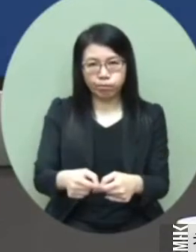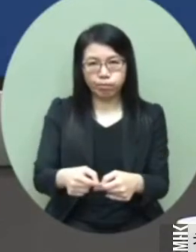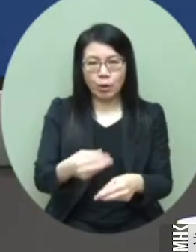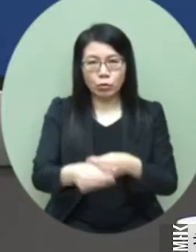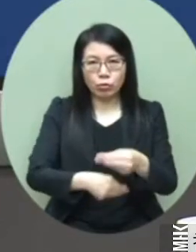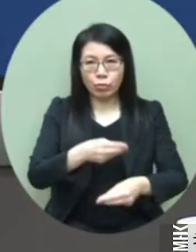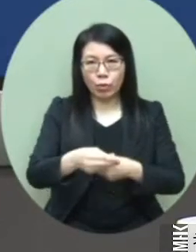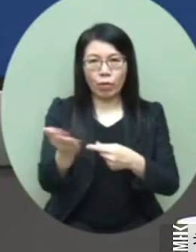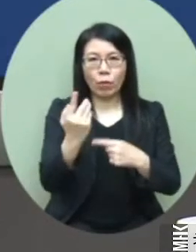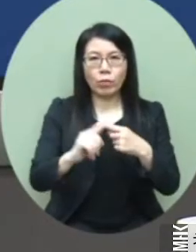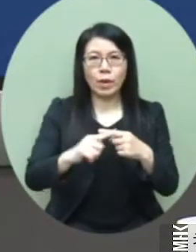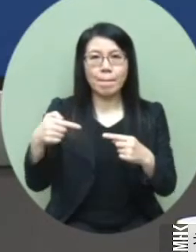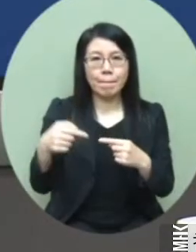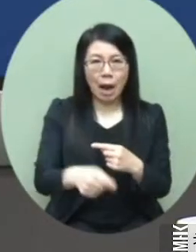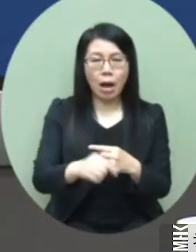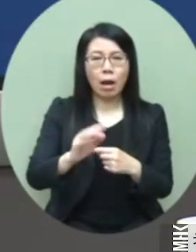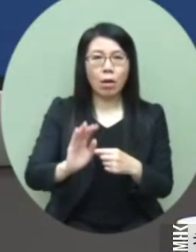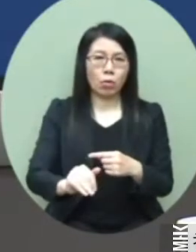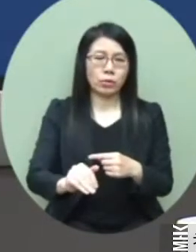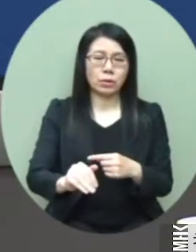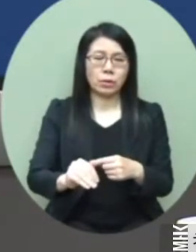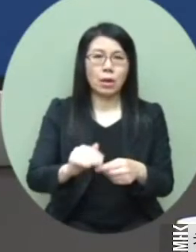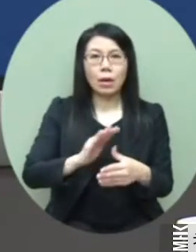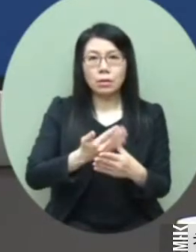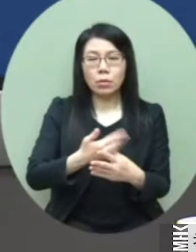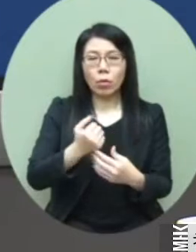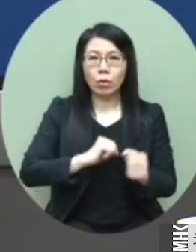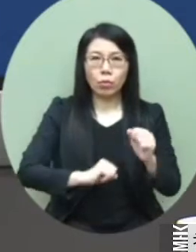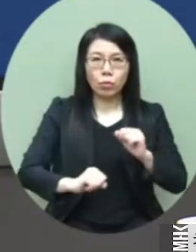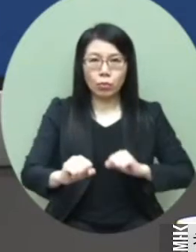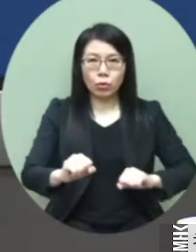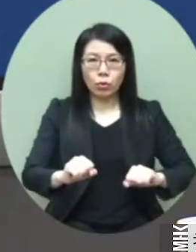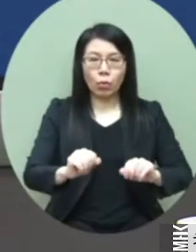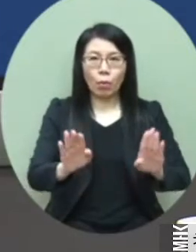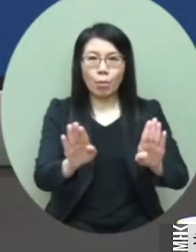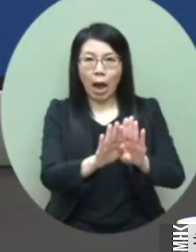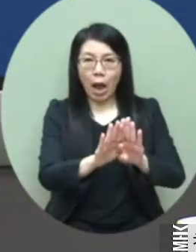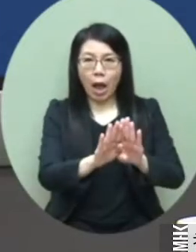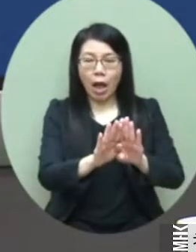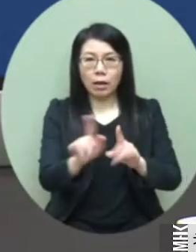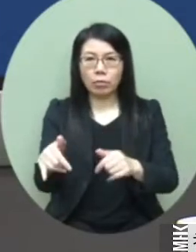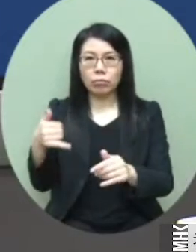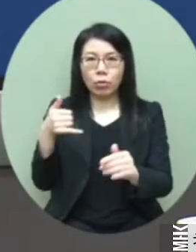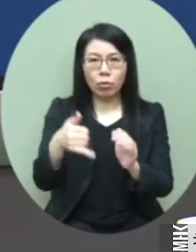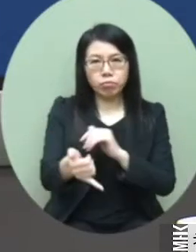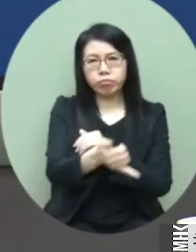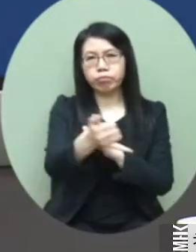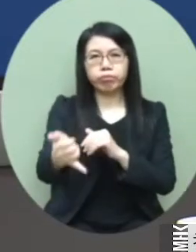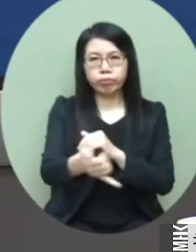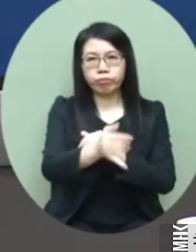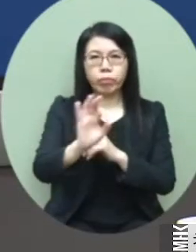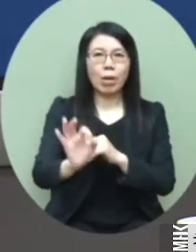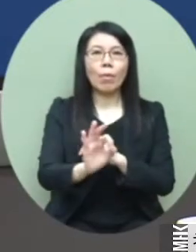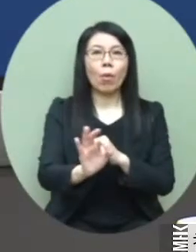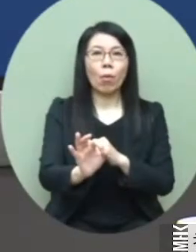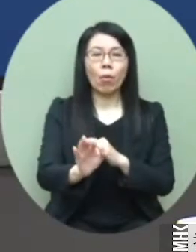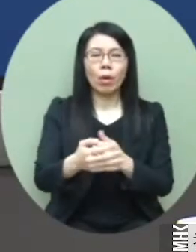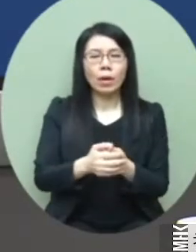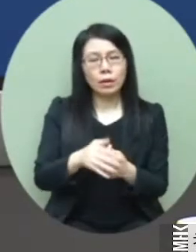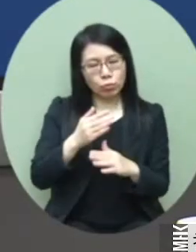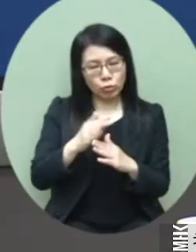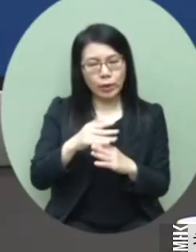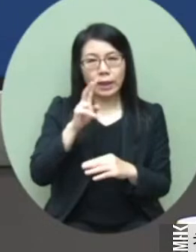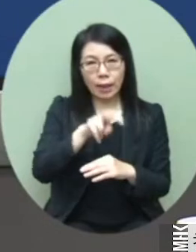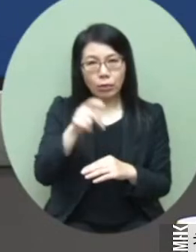However, the purpose of these measures is to reduce gatherings, to reduce circulation. Without those